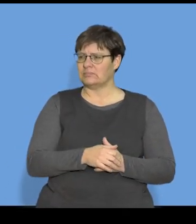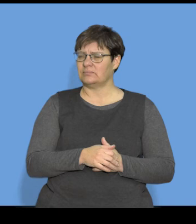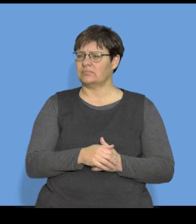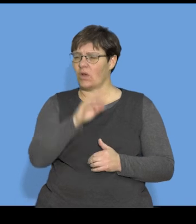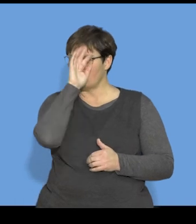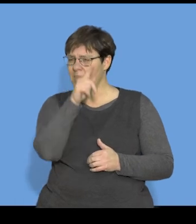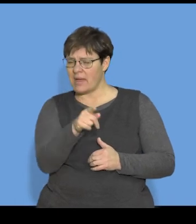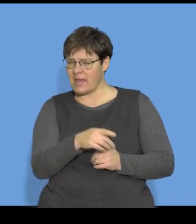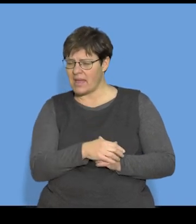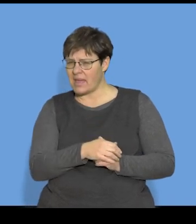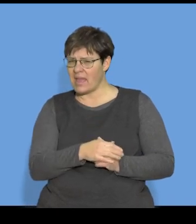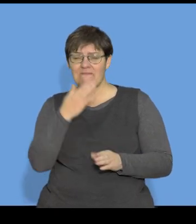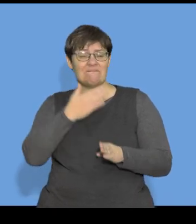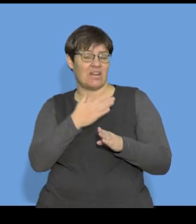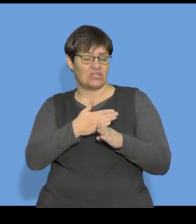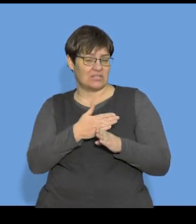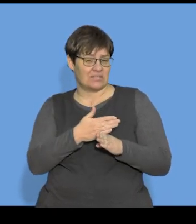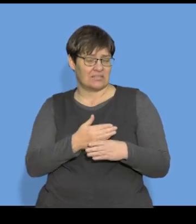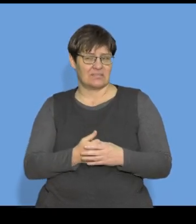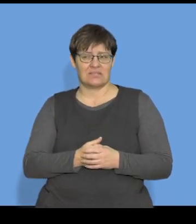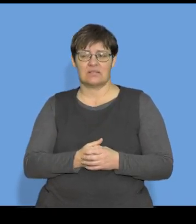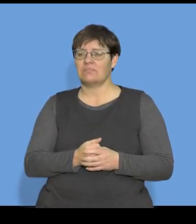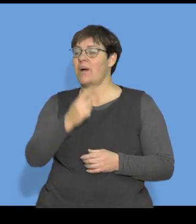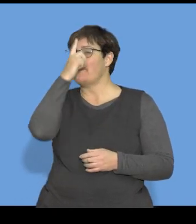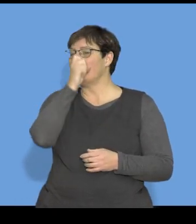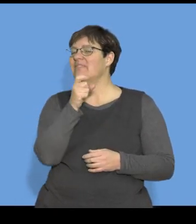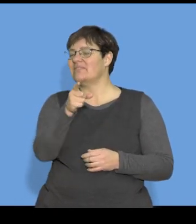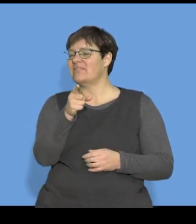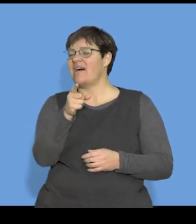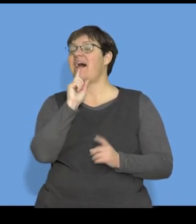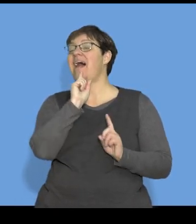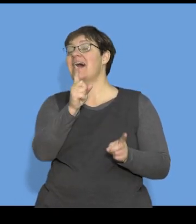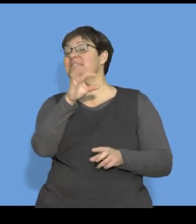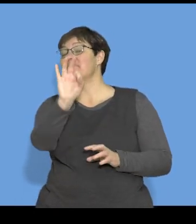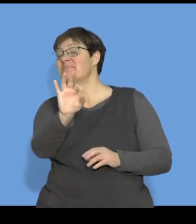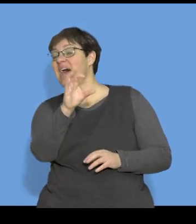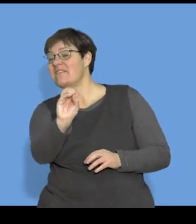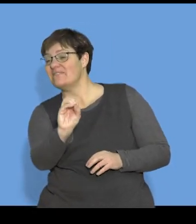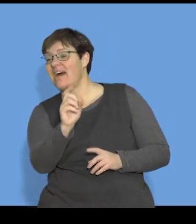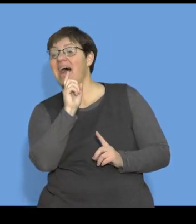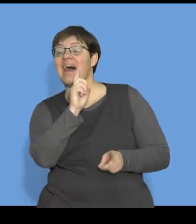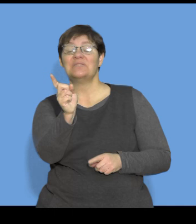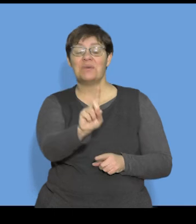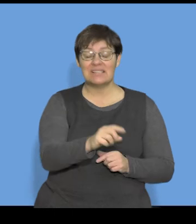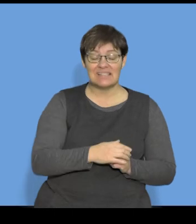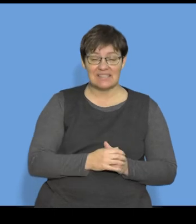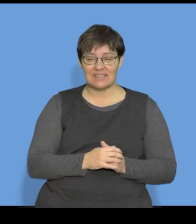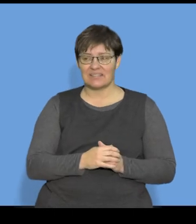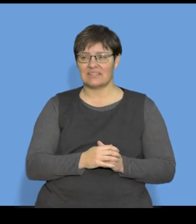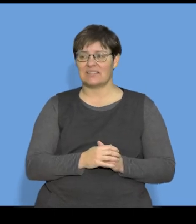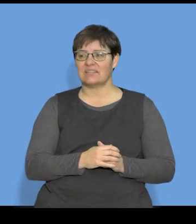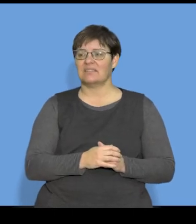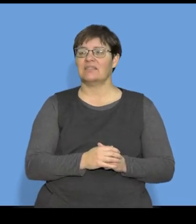one? You remember the functions? I believe you've got the right answer. Here's the